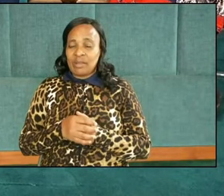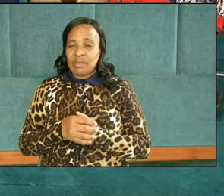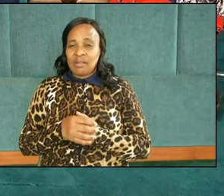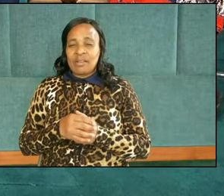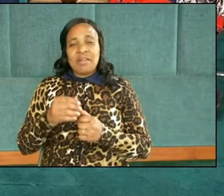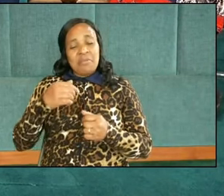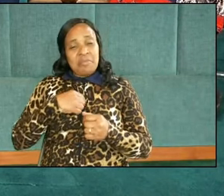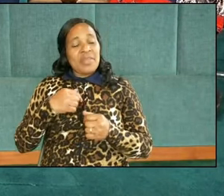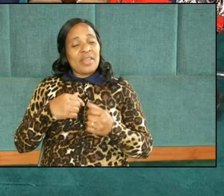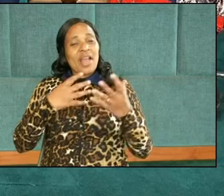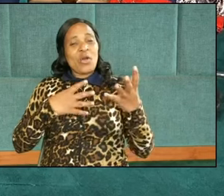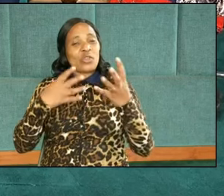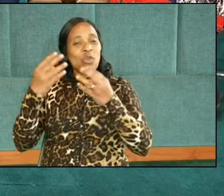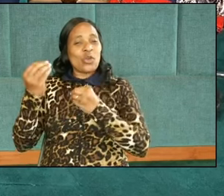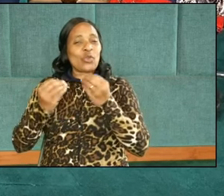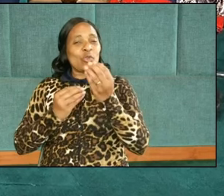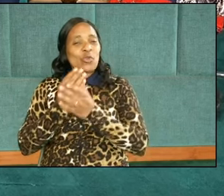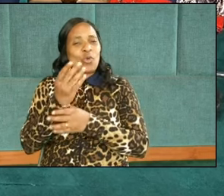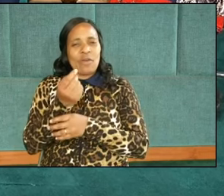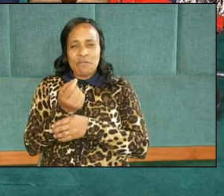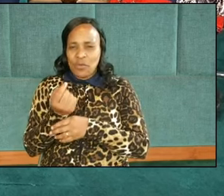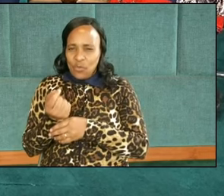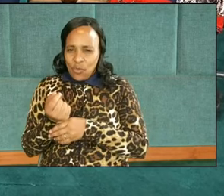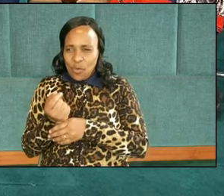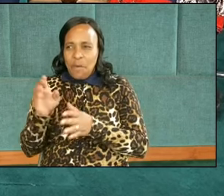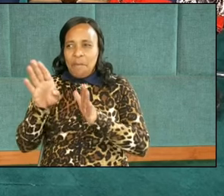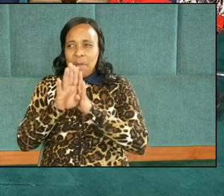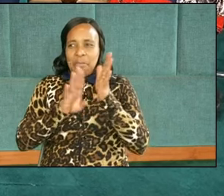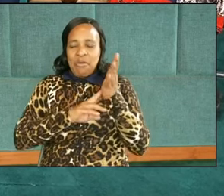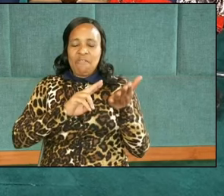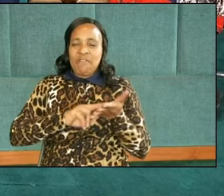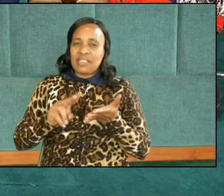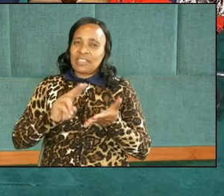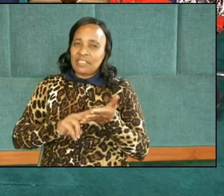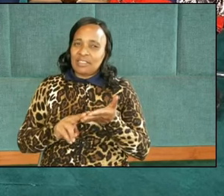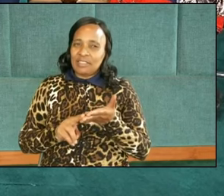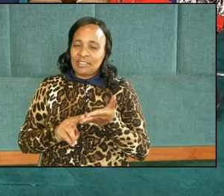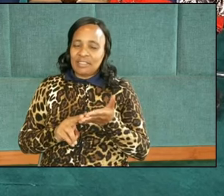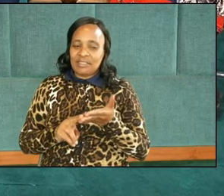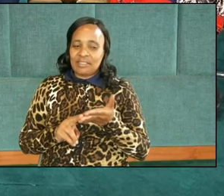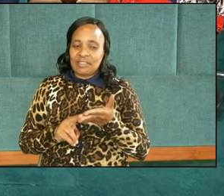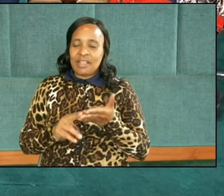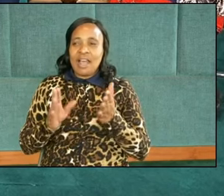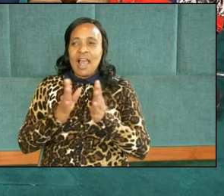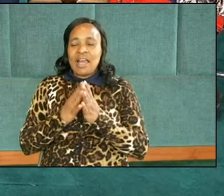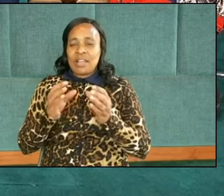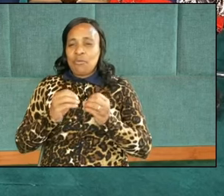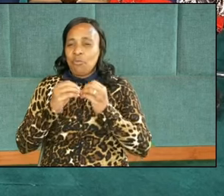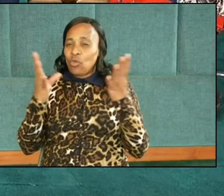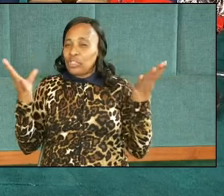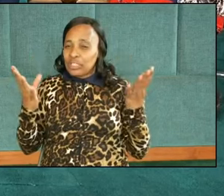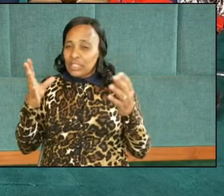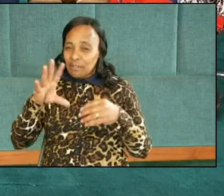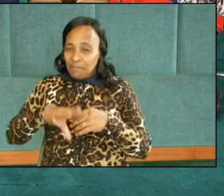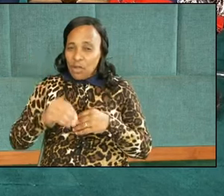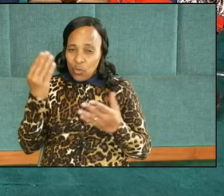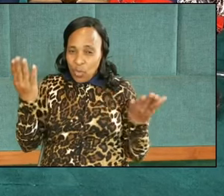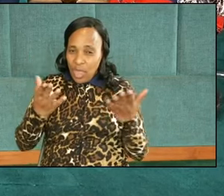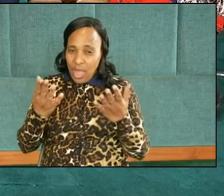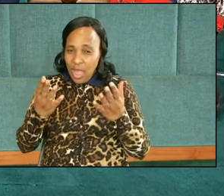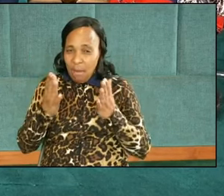I was going through a few Bible verses, and most of them are found in